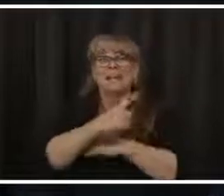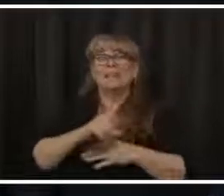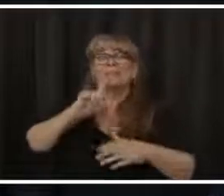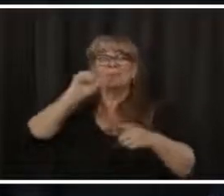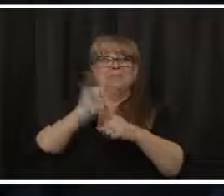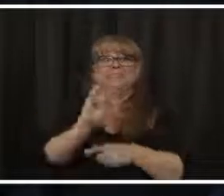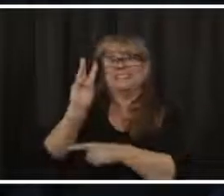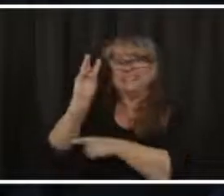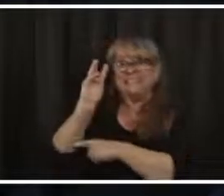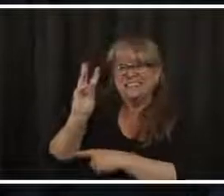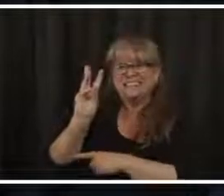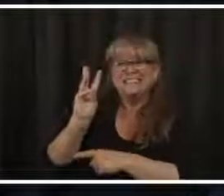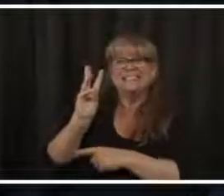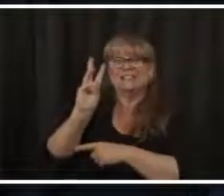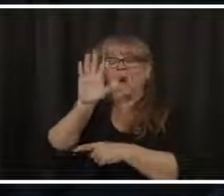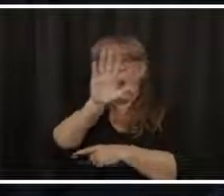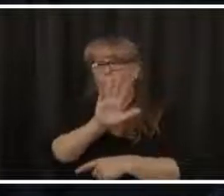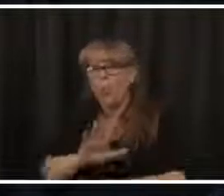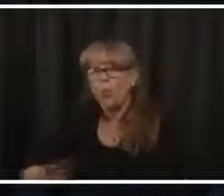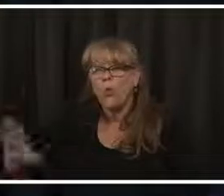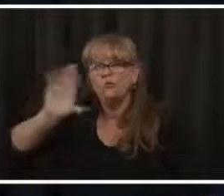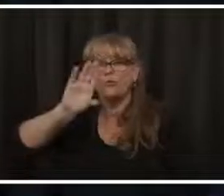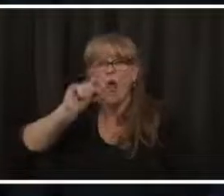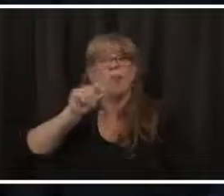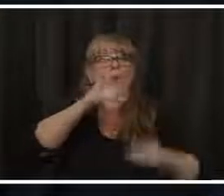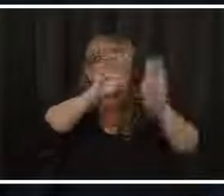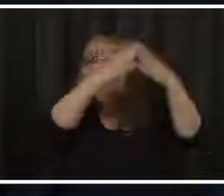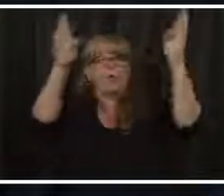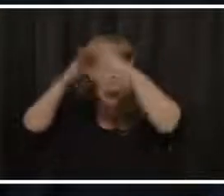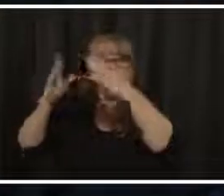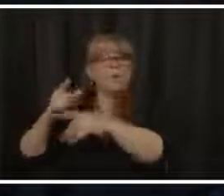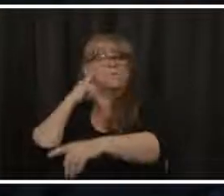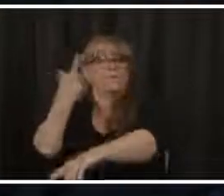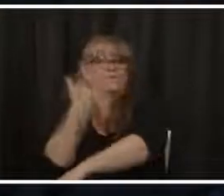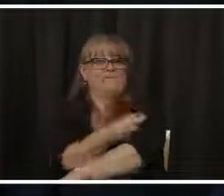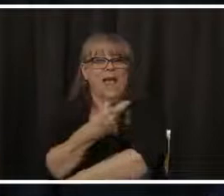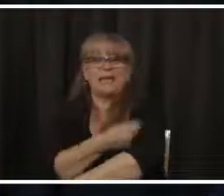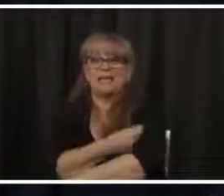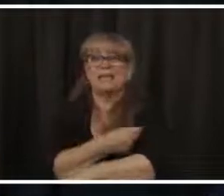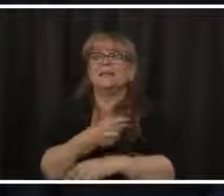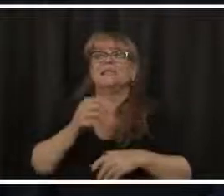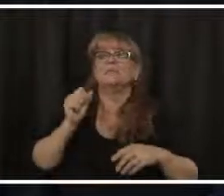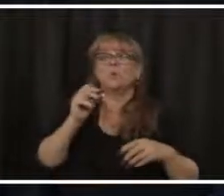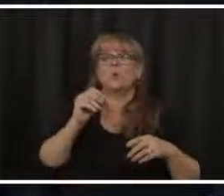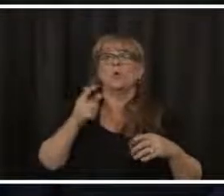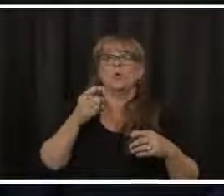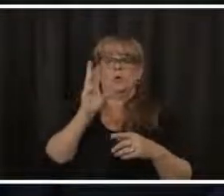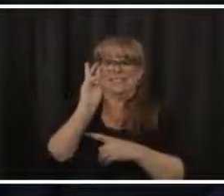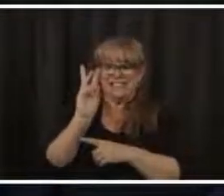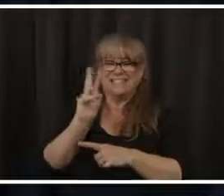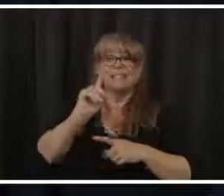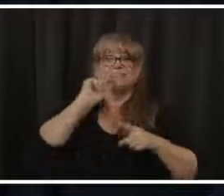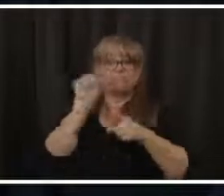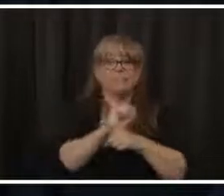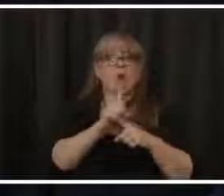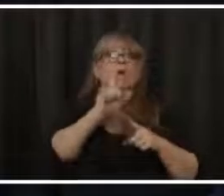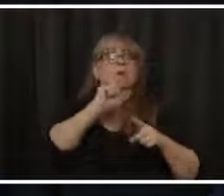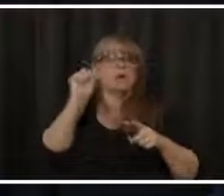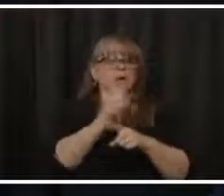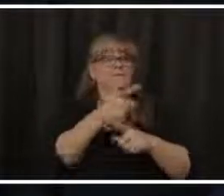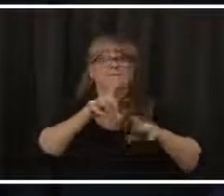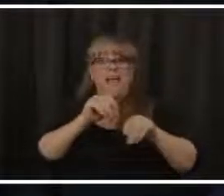Colorado community vaccination sites let me start that again. Today I'm announcing that all 6 of our Colorado community vaccination sites now